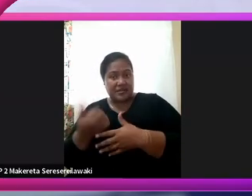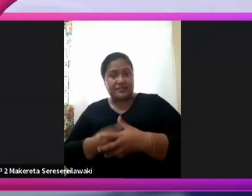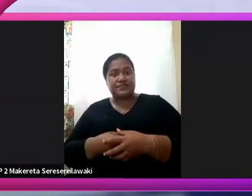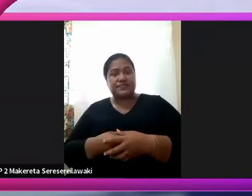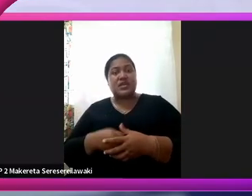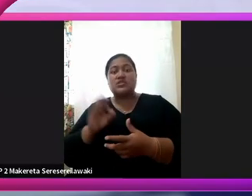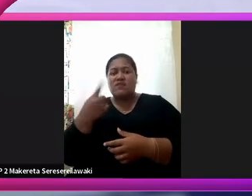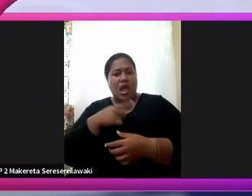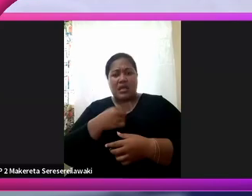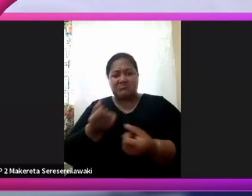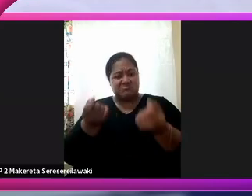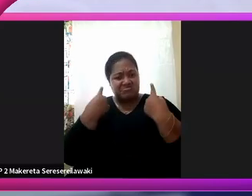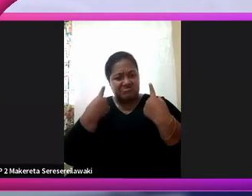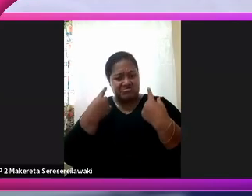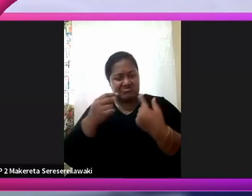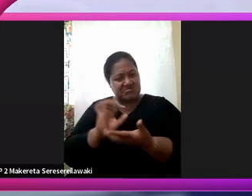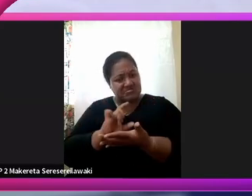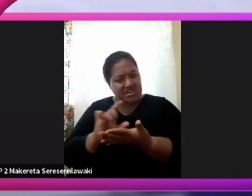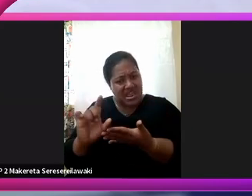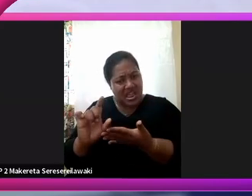clear understanding about